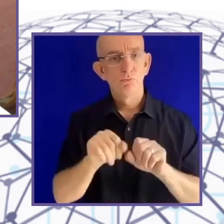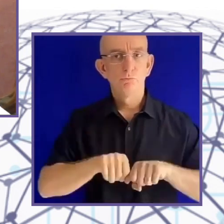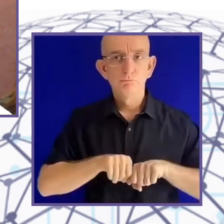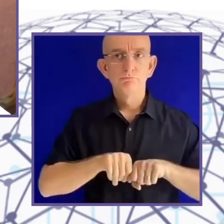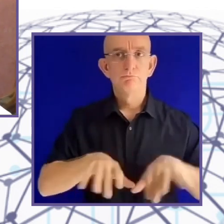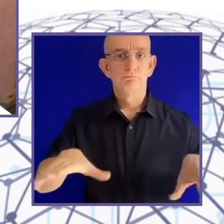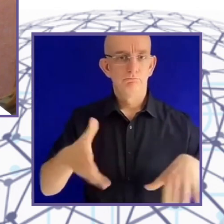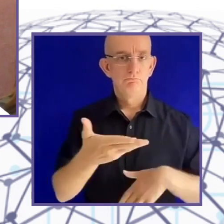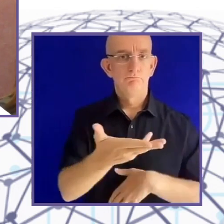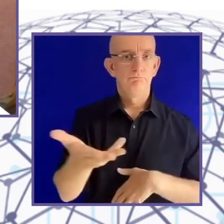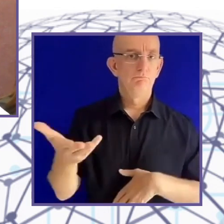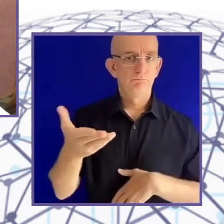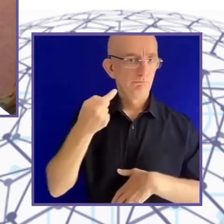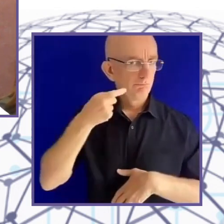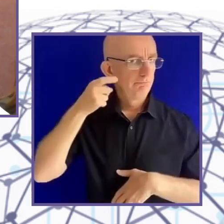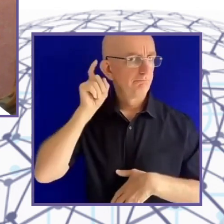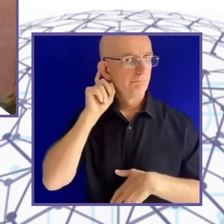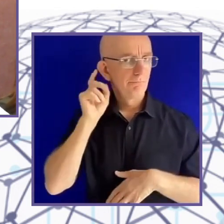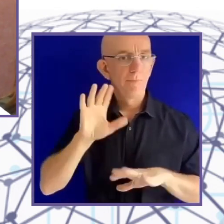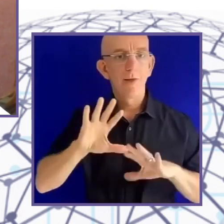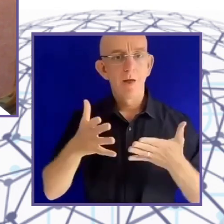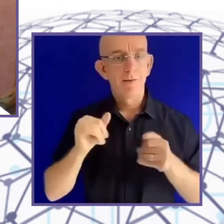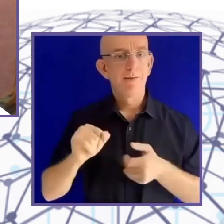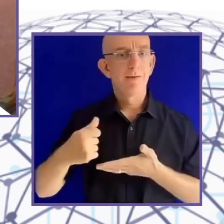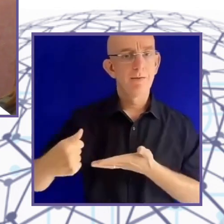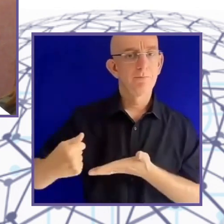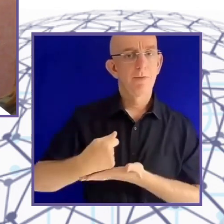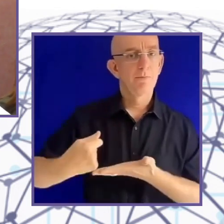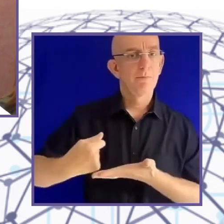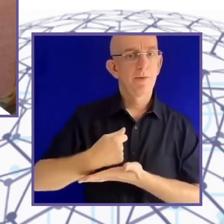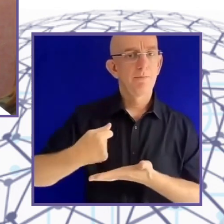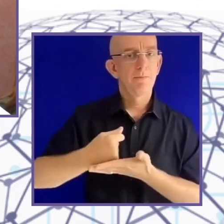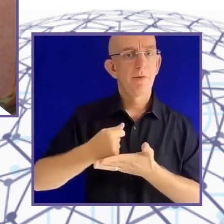various distribution models in Kenya to ensure